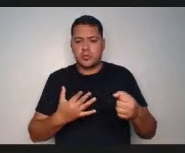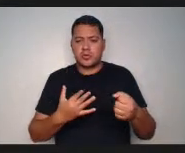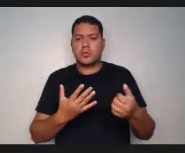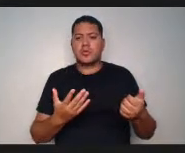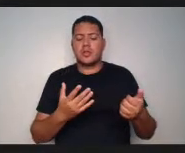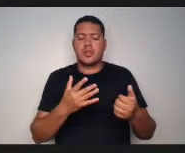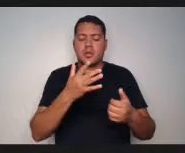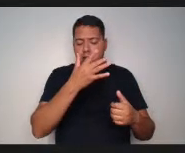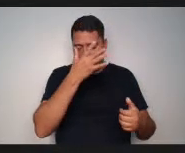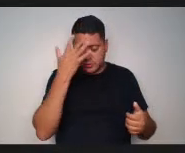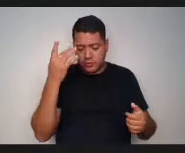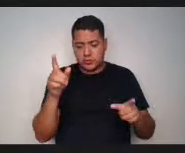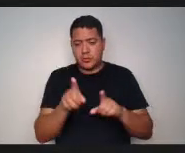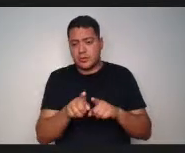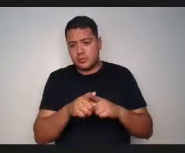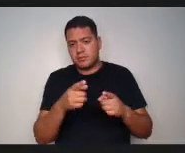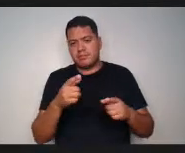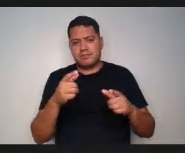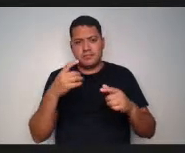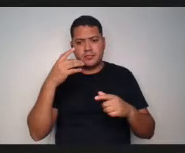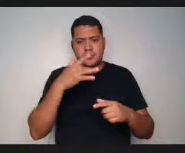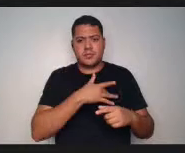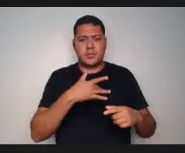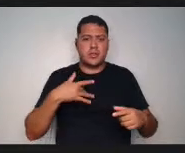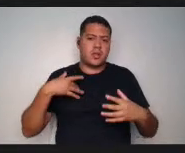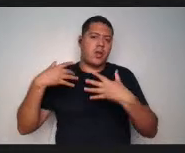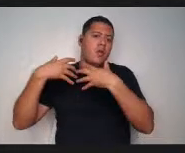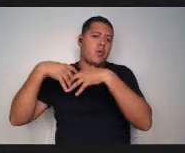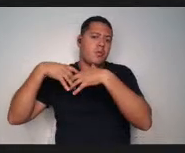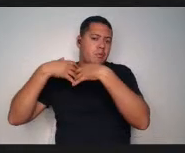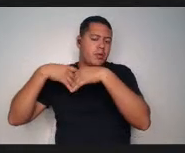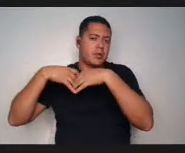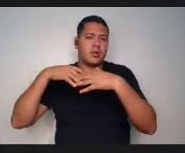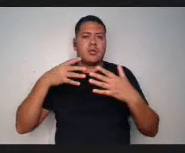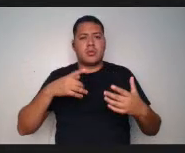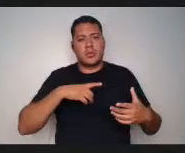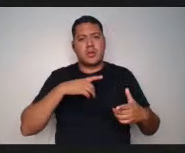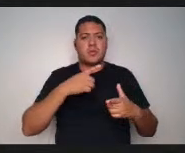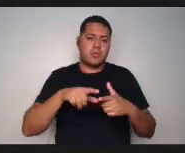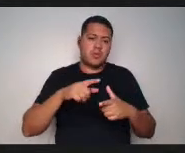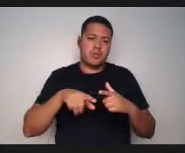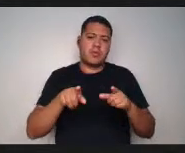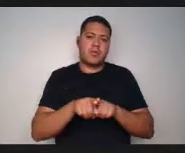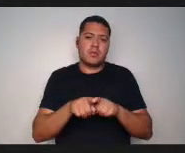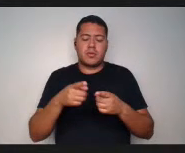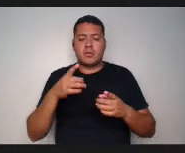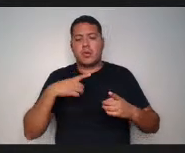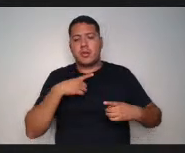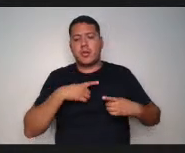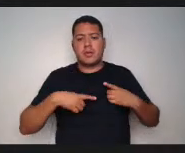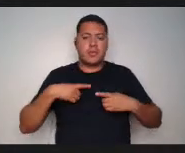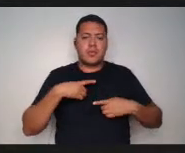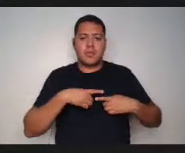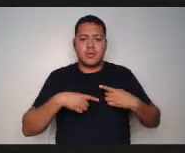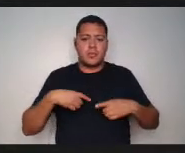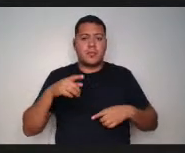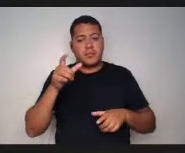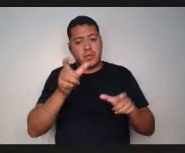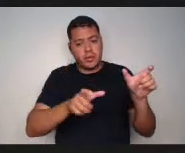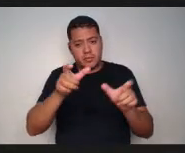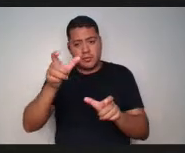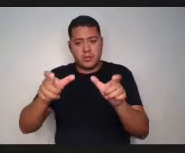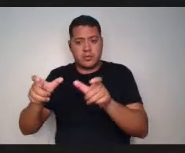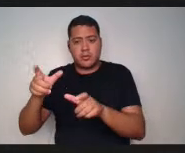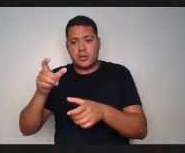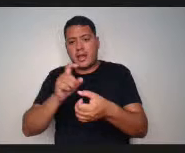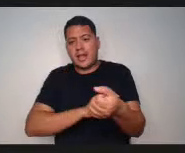increases depression. So work stress is not just the experience or the perception of stress, it's also located in the workplace,